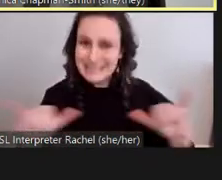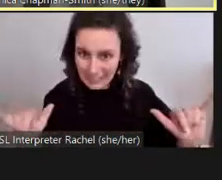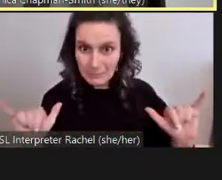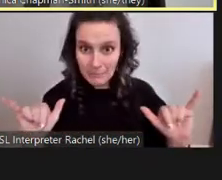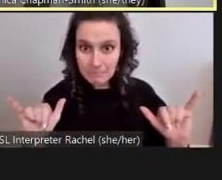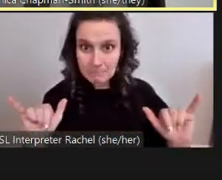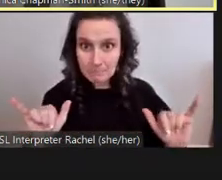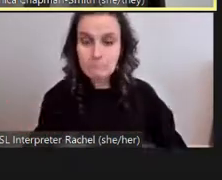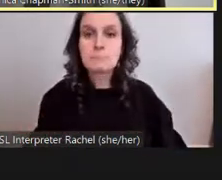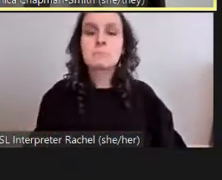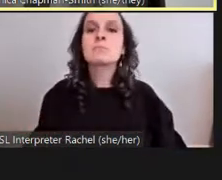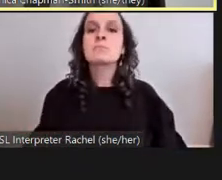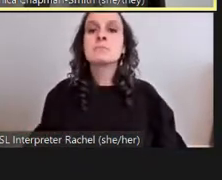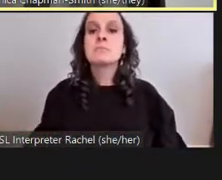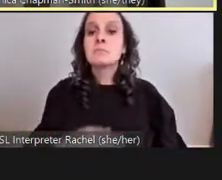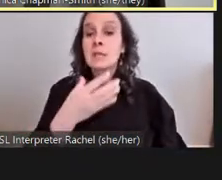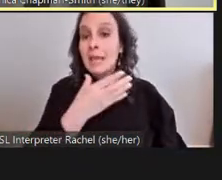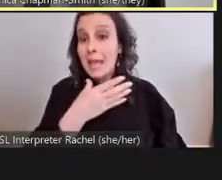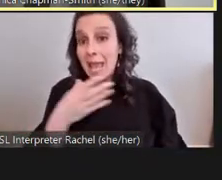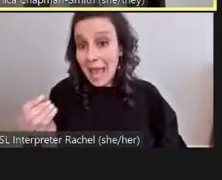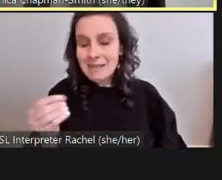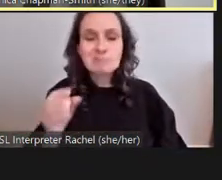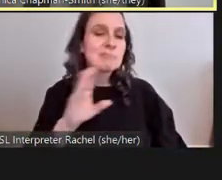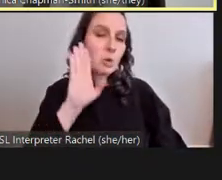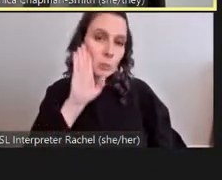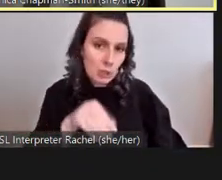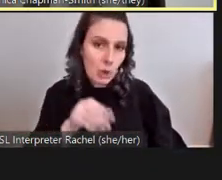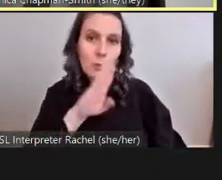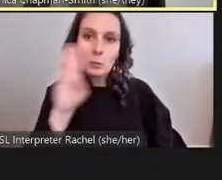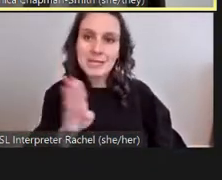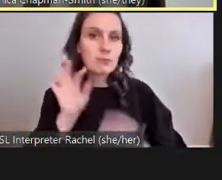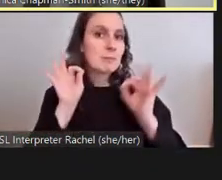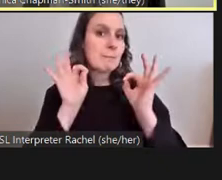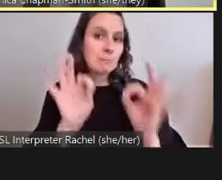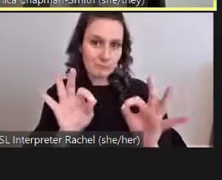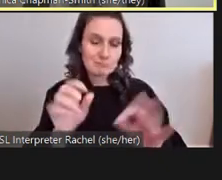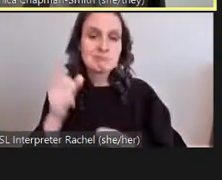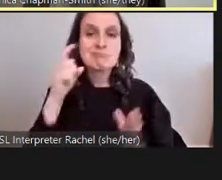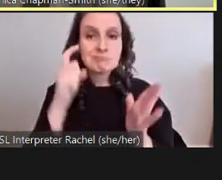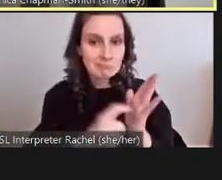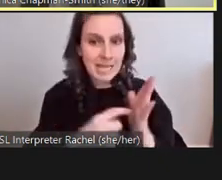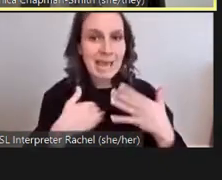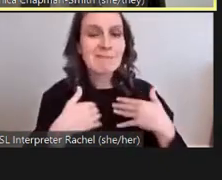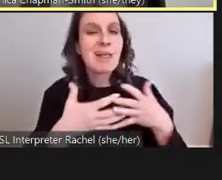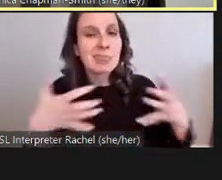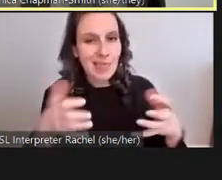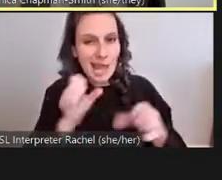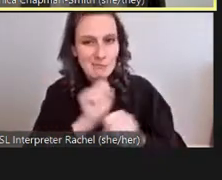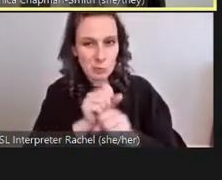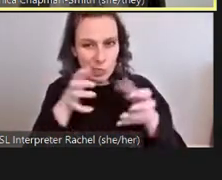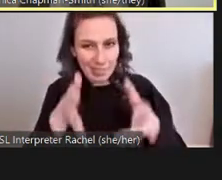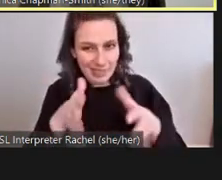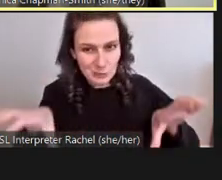we also hold a space for that it will never be perfect, and we recognize we have a lot of work to do.